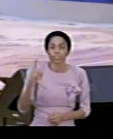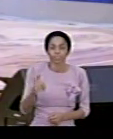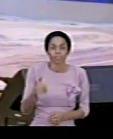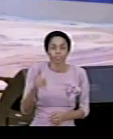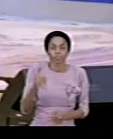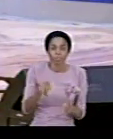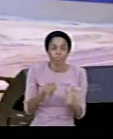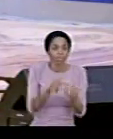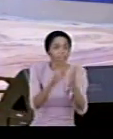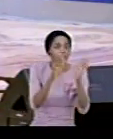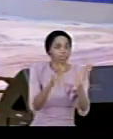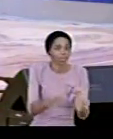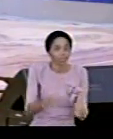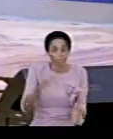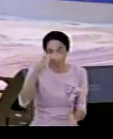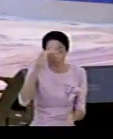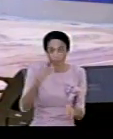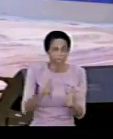manslayers. And then